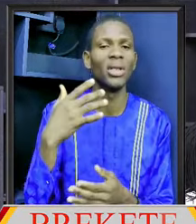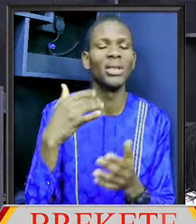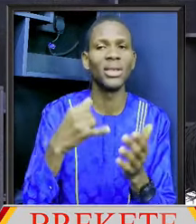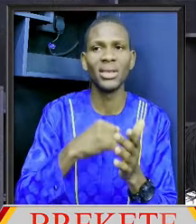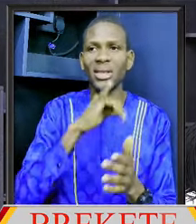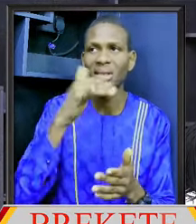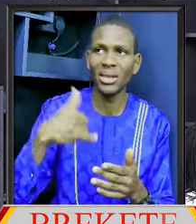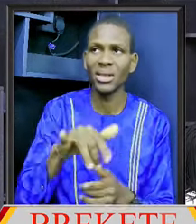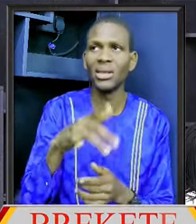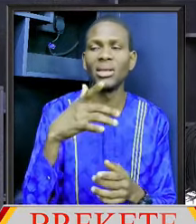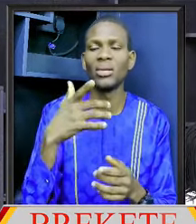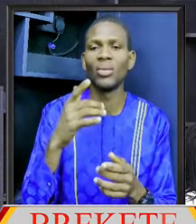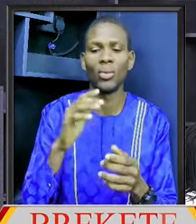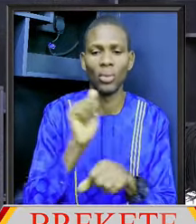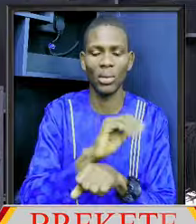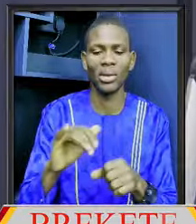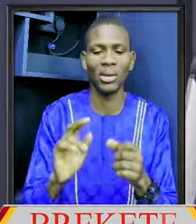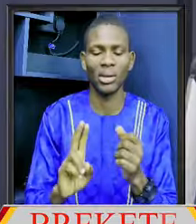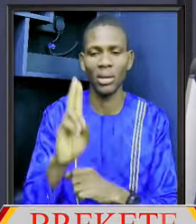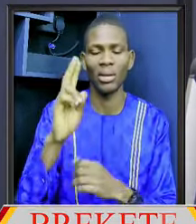fact, updated now.